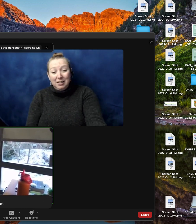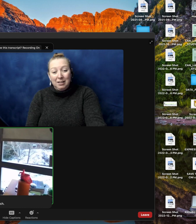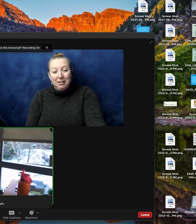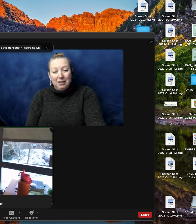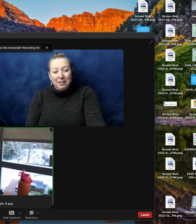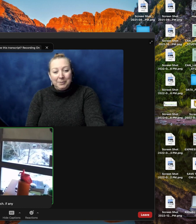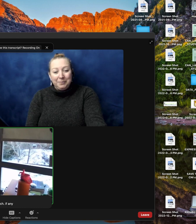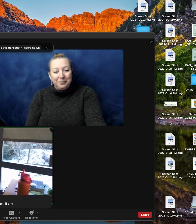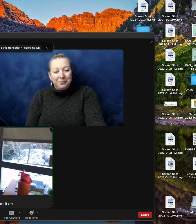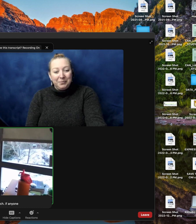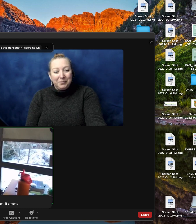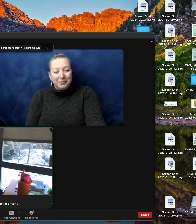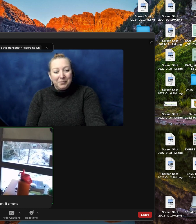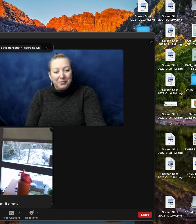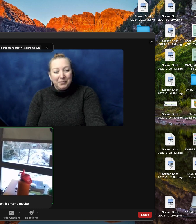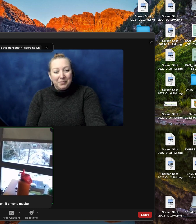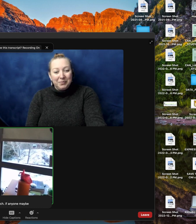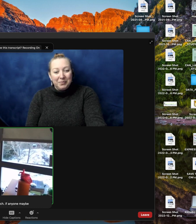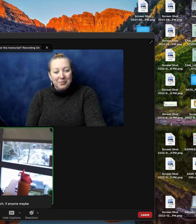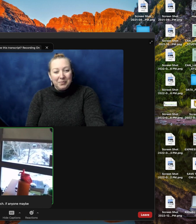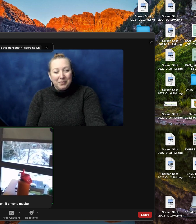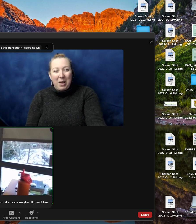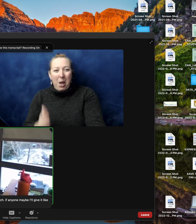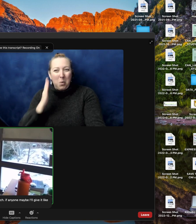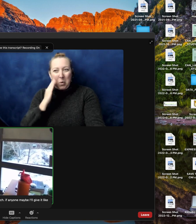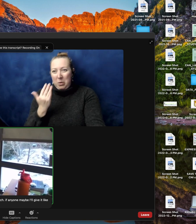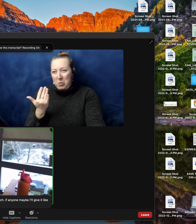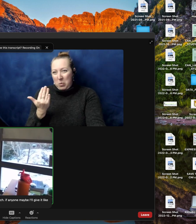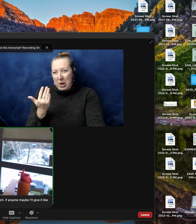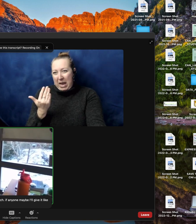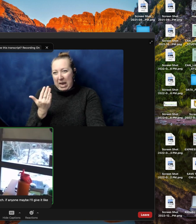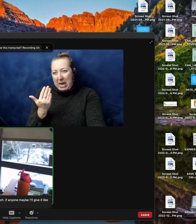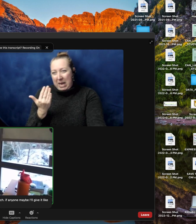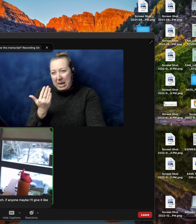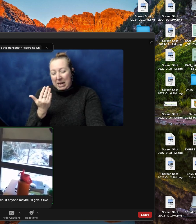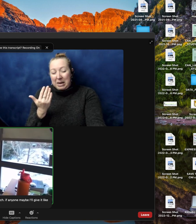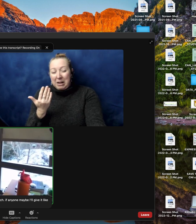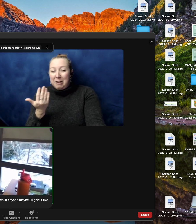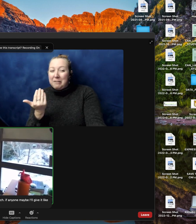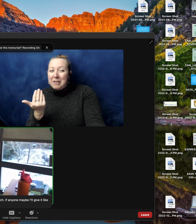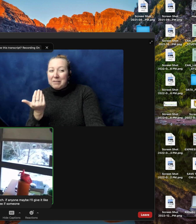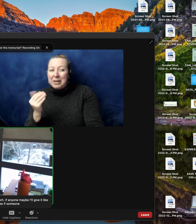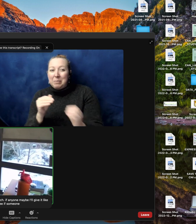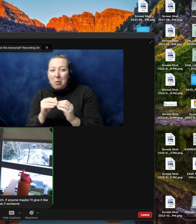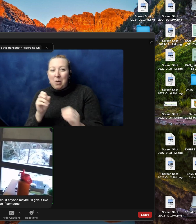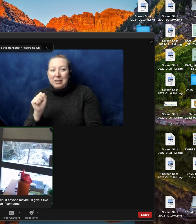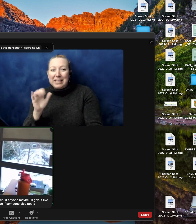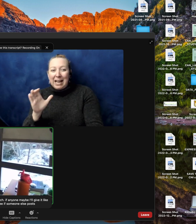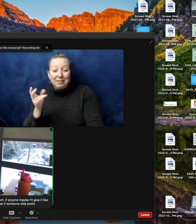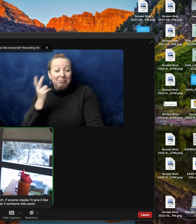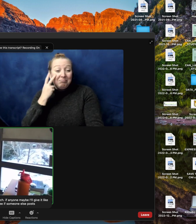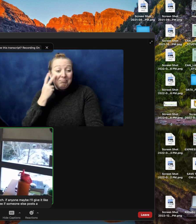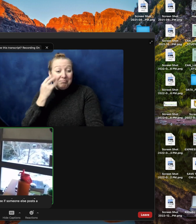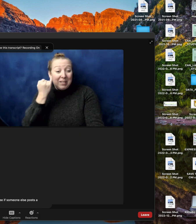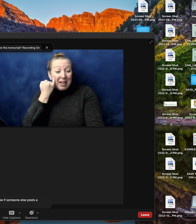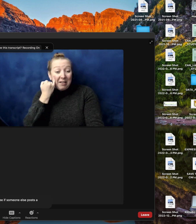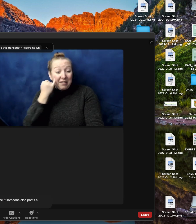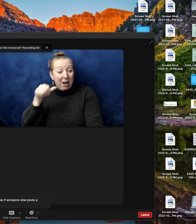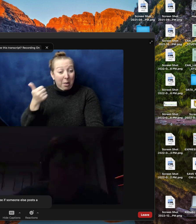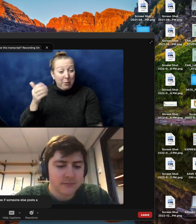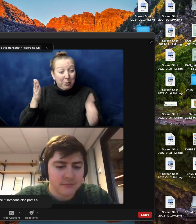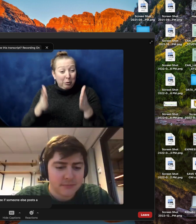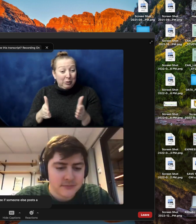If anyone, maybe I'll give it like another 15 seconds to see if someone else posts a question. And if